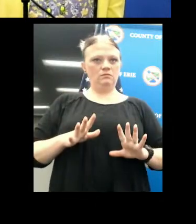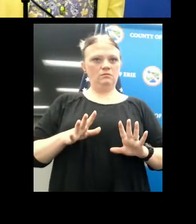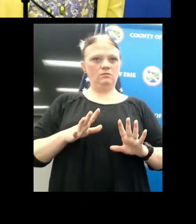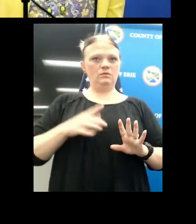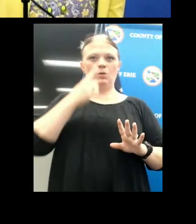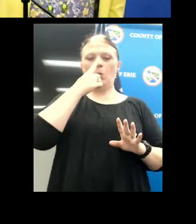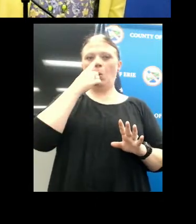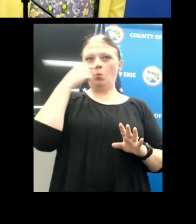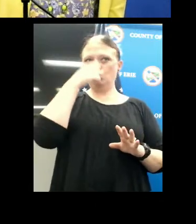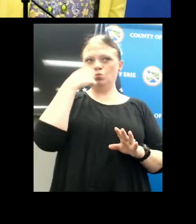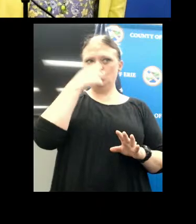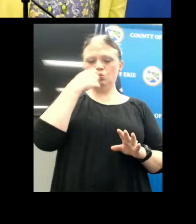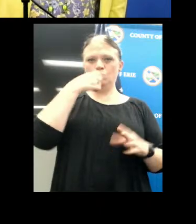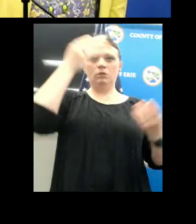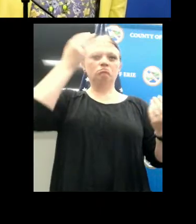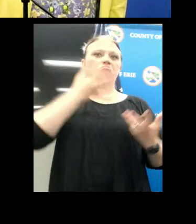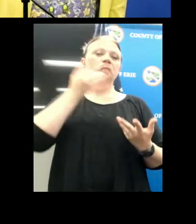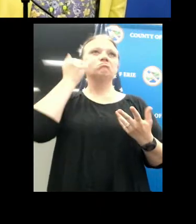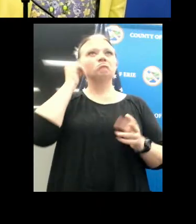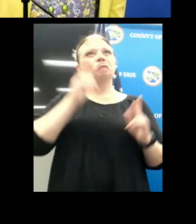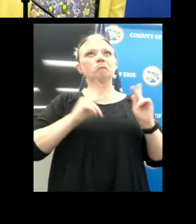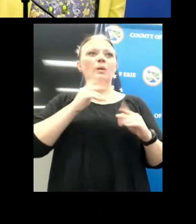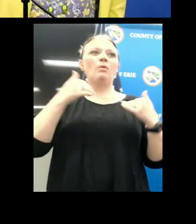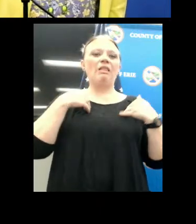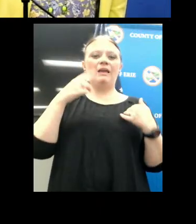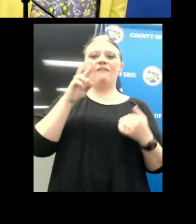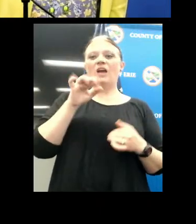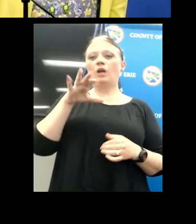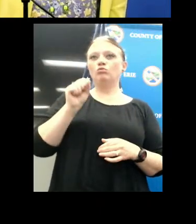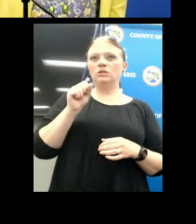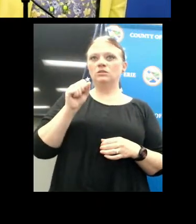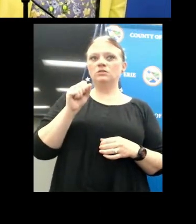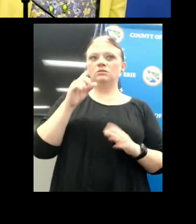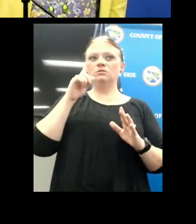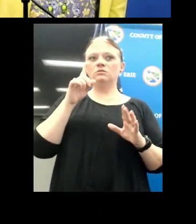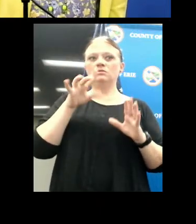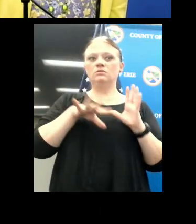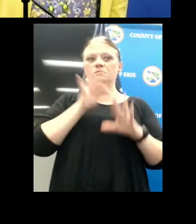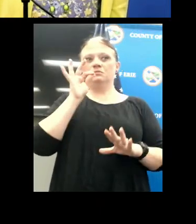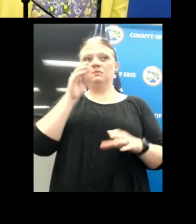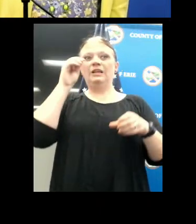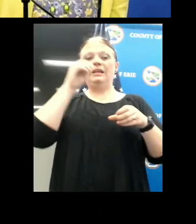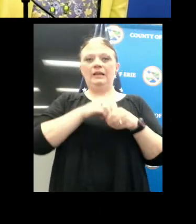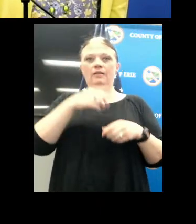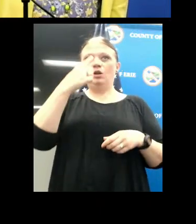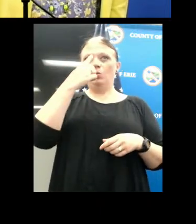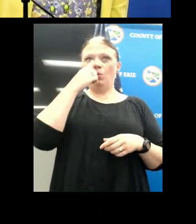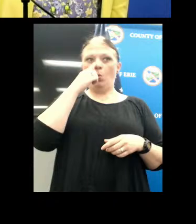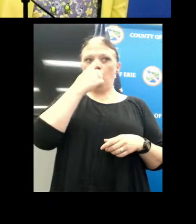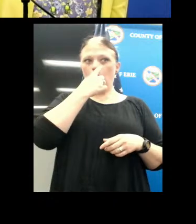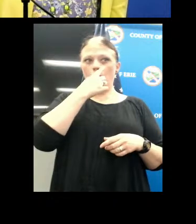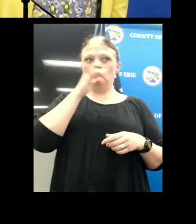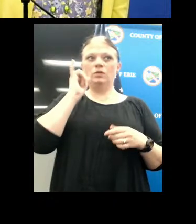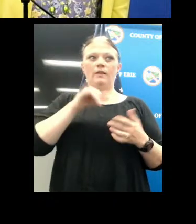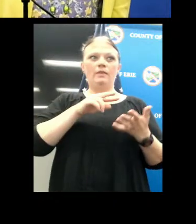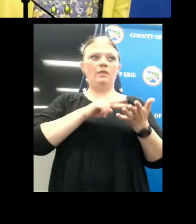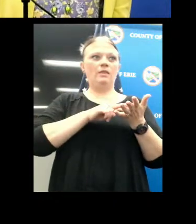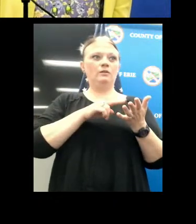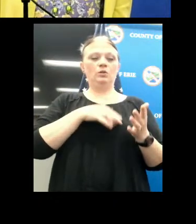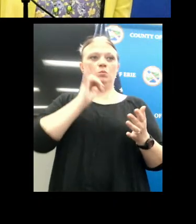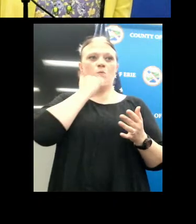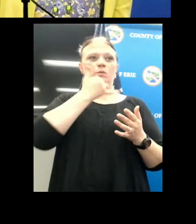that's the nose swab that's telling us if people have a virus detected in their nasopharynx, which is indicative of